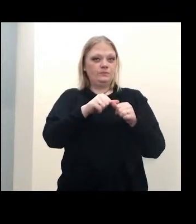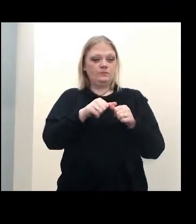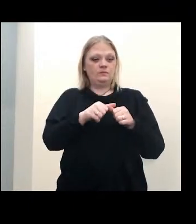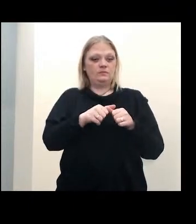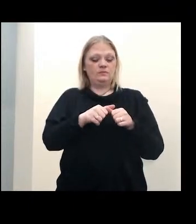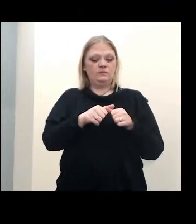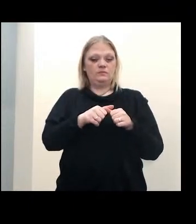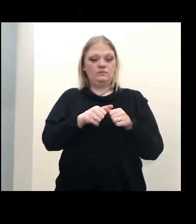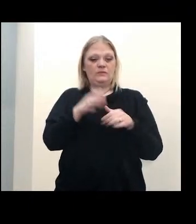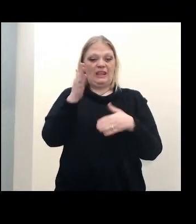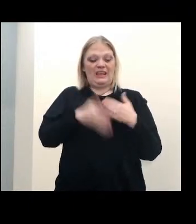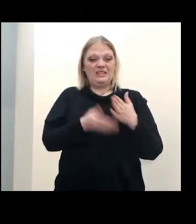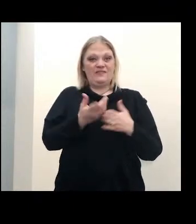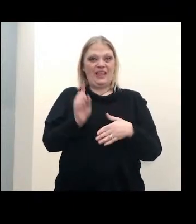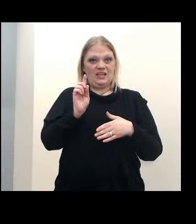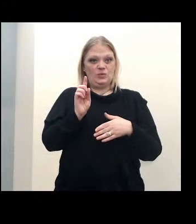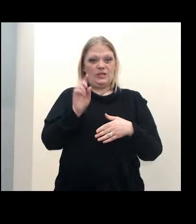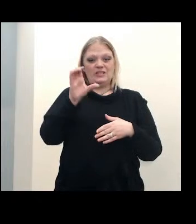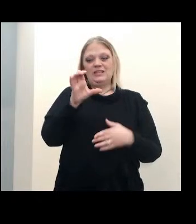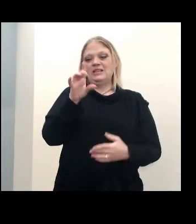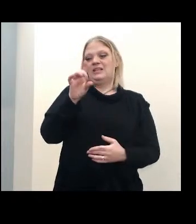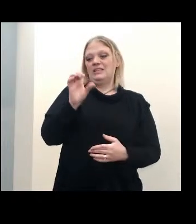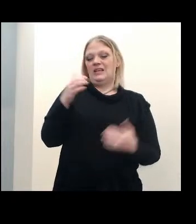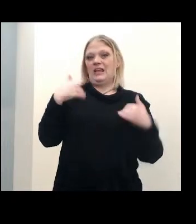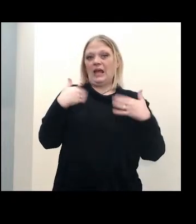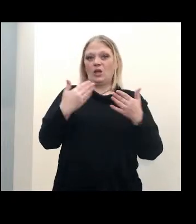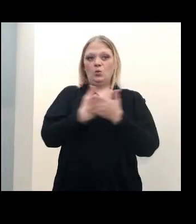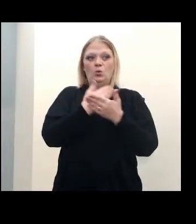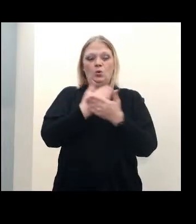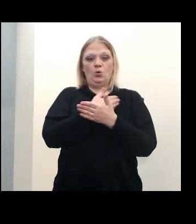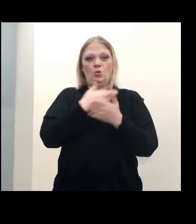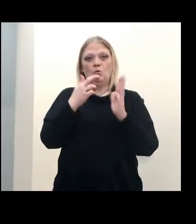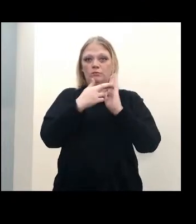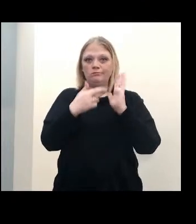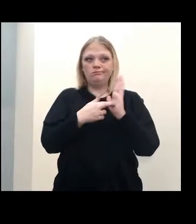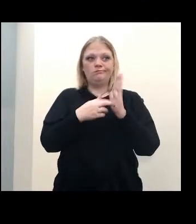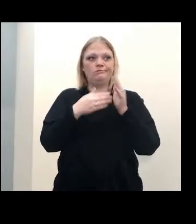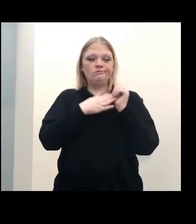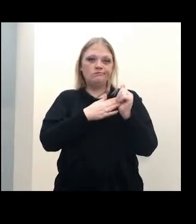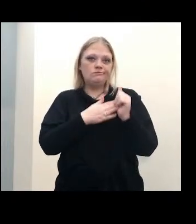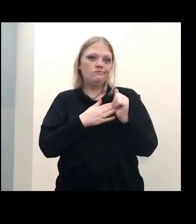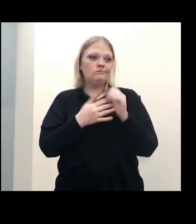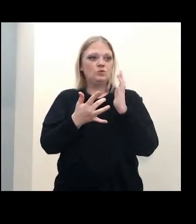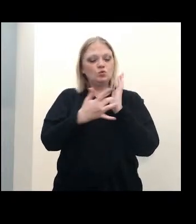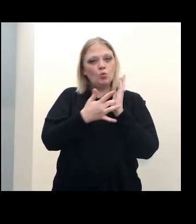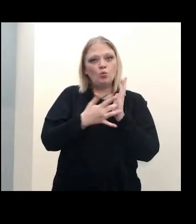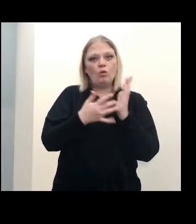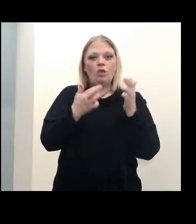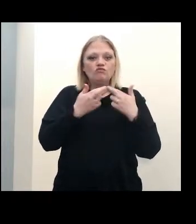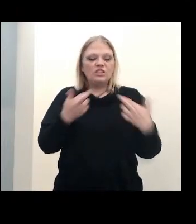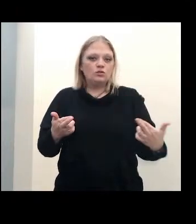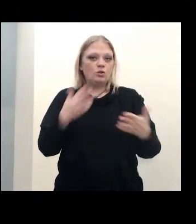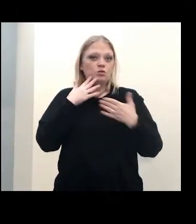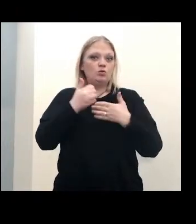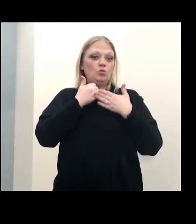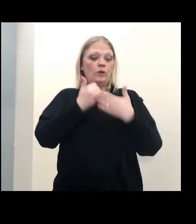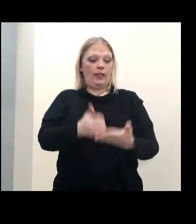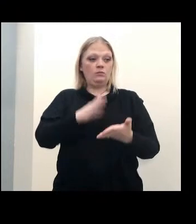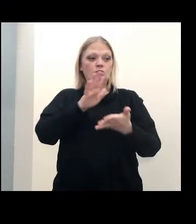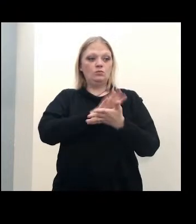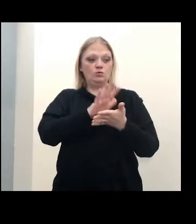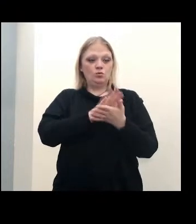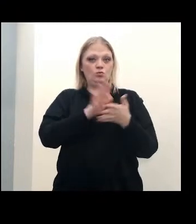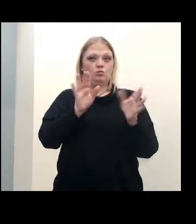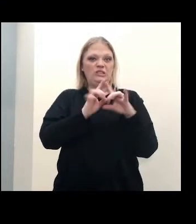last week, CDC issued new guidelines and tools and resources to help counties and school districts open up schools